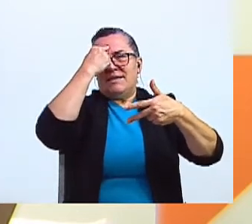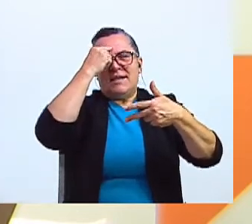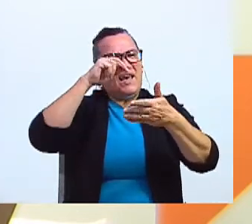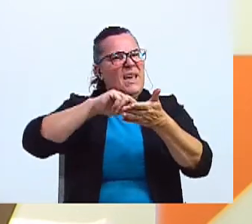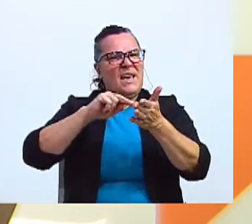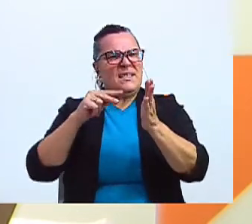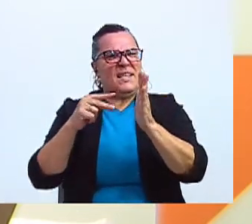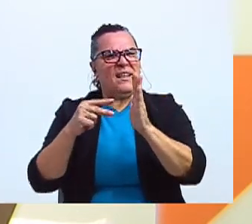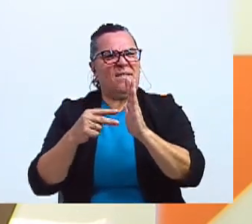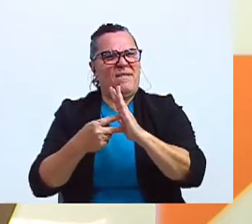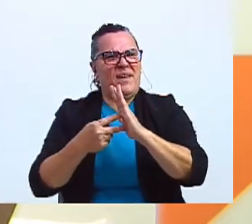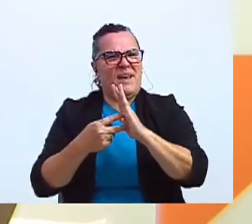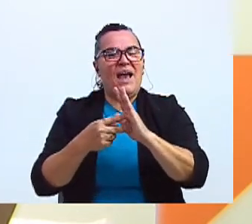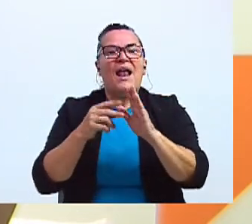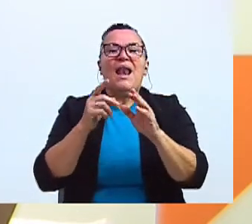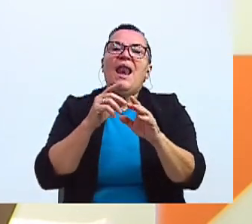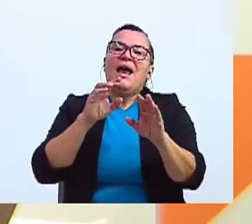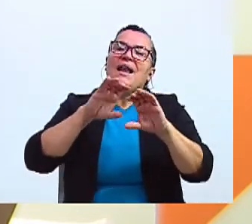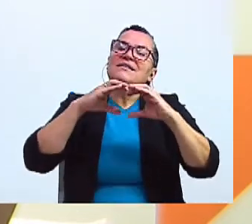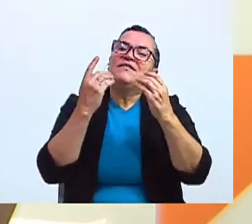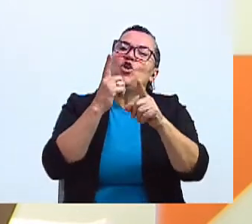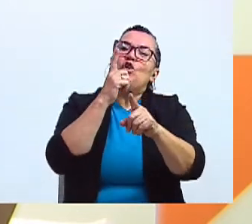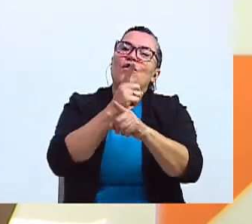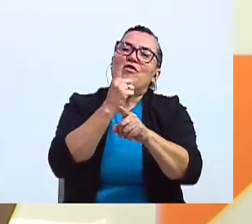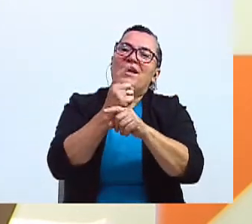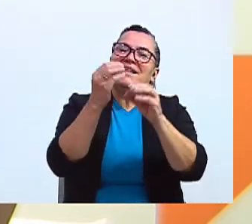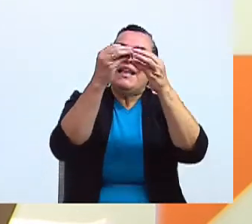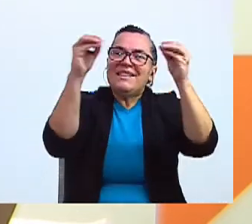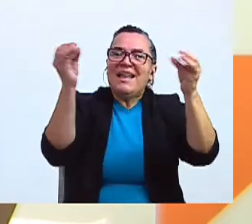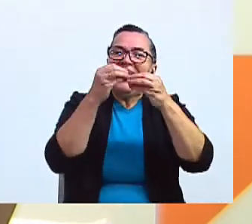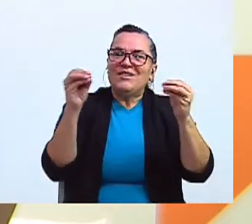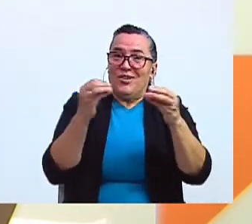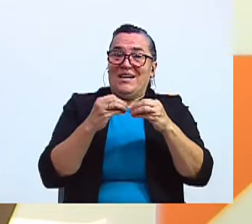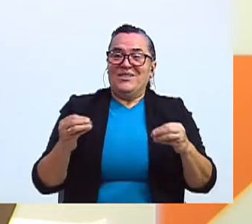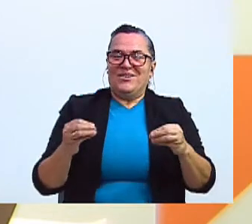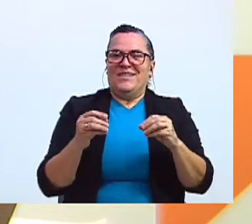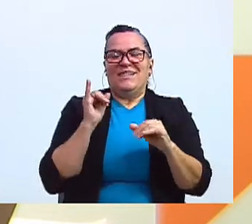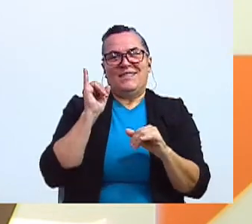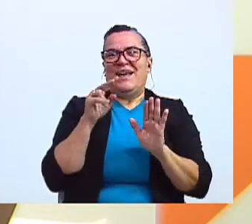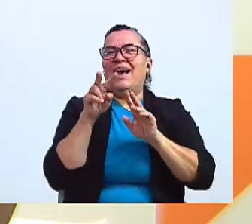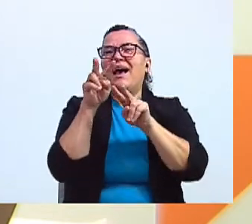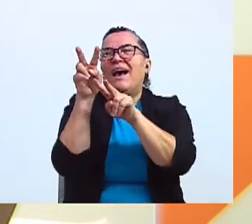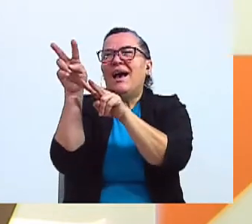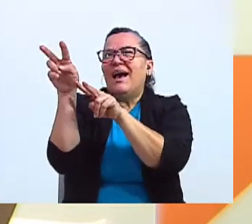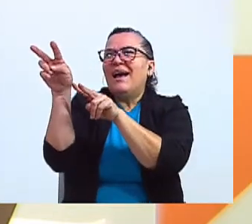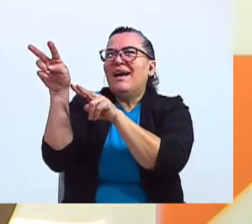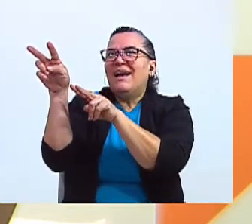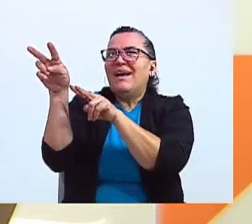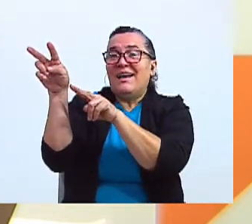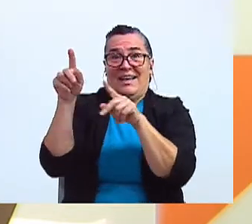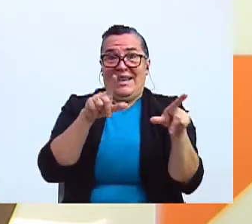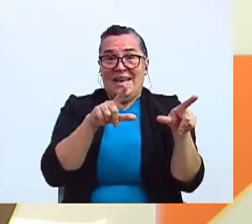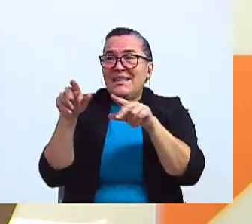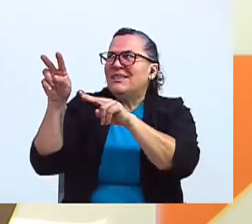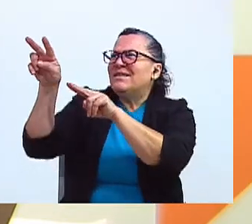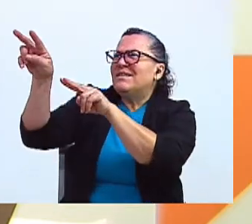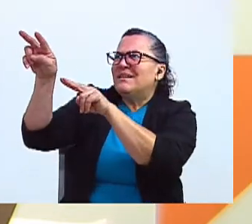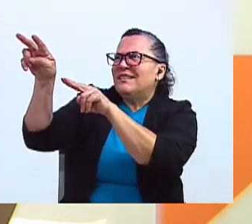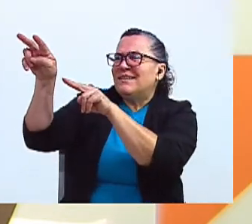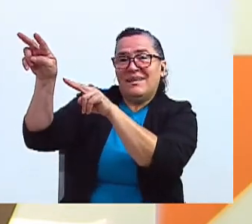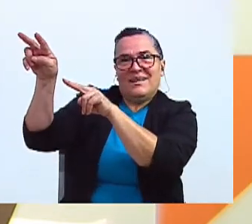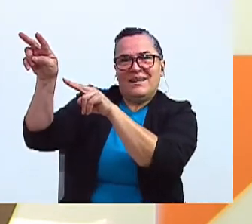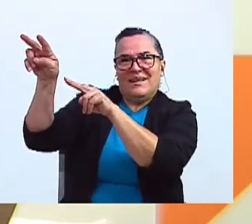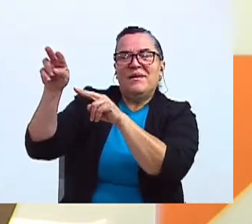the correct classification of these sentences. Okay, are you ready? Let's see